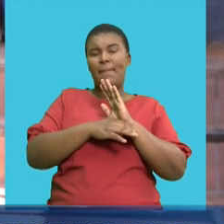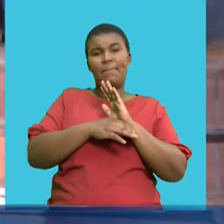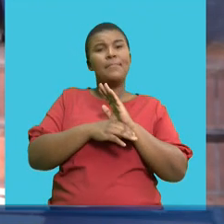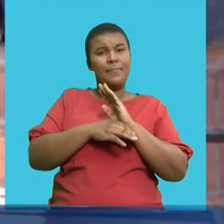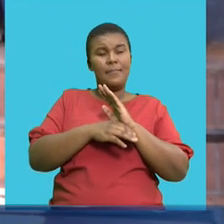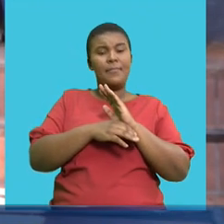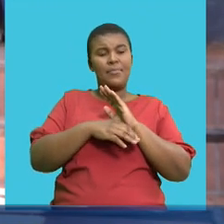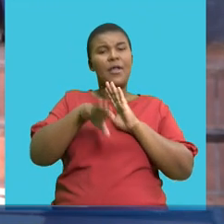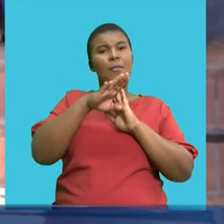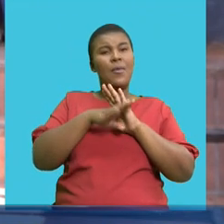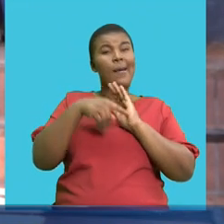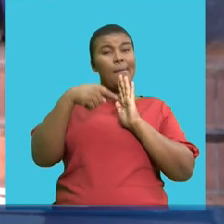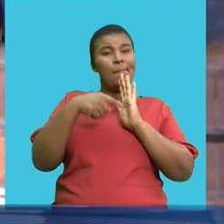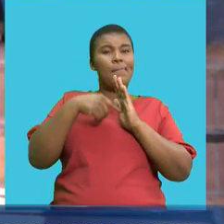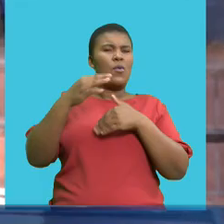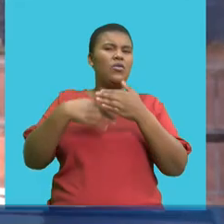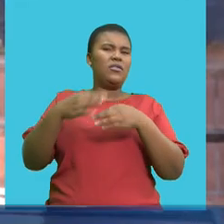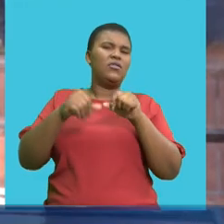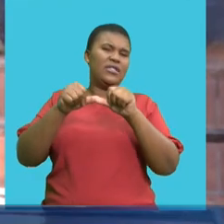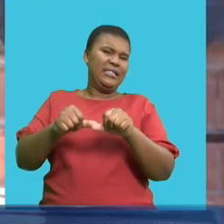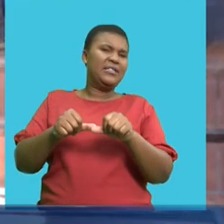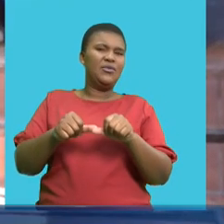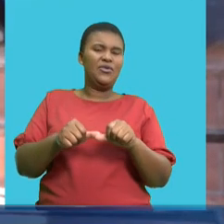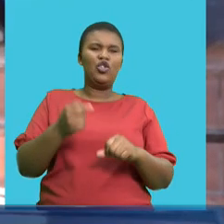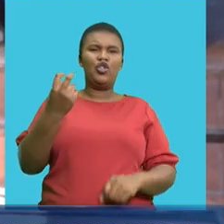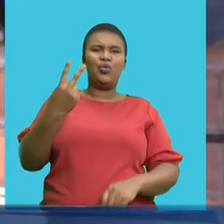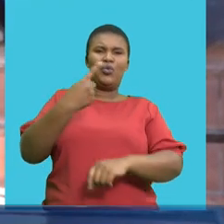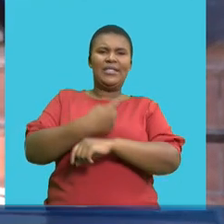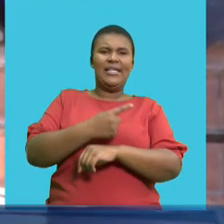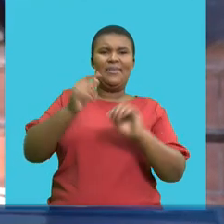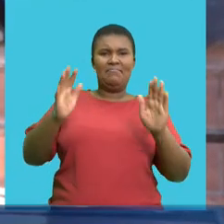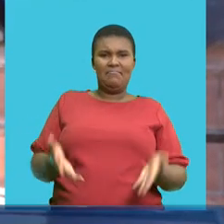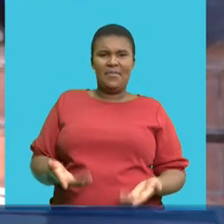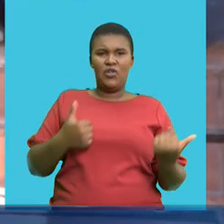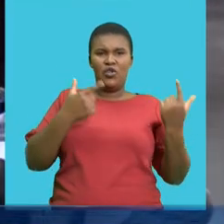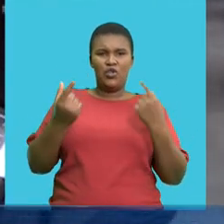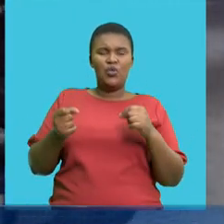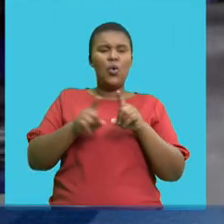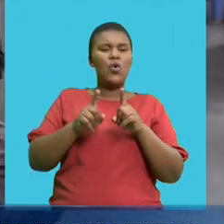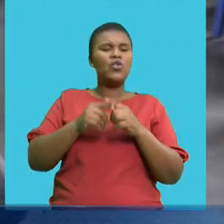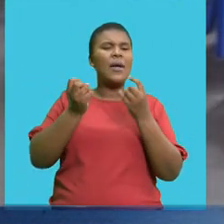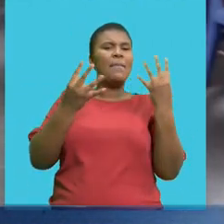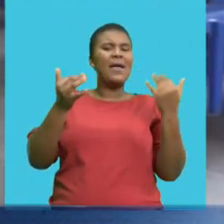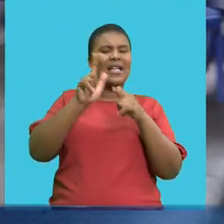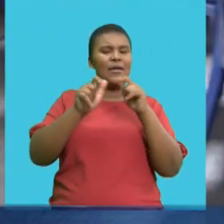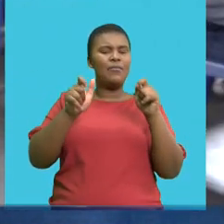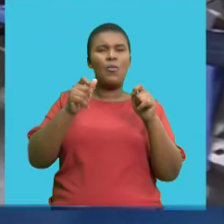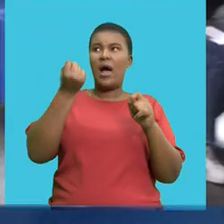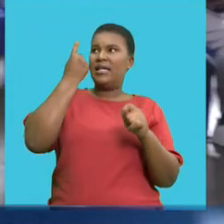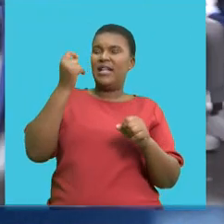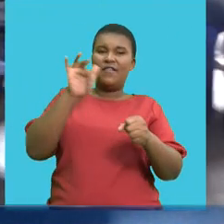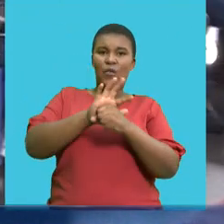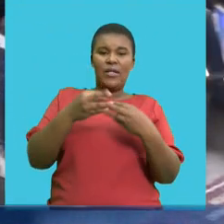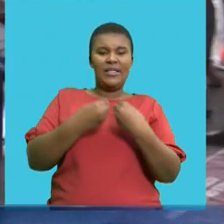program that will last forever because not in 2 days people will understand and follow. Lo mcimbi ke ubuhanjelwe